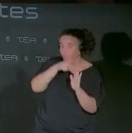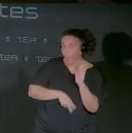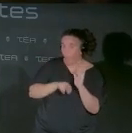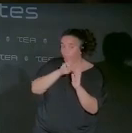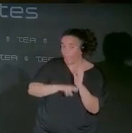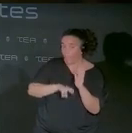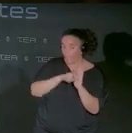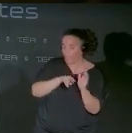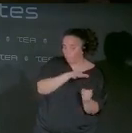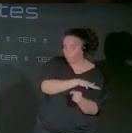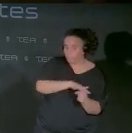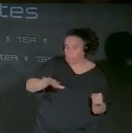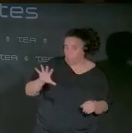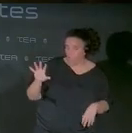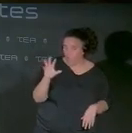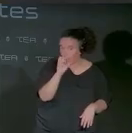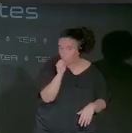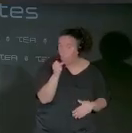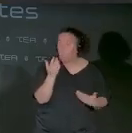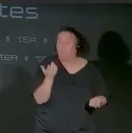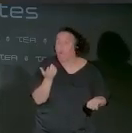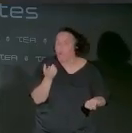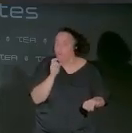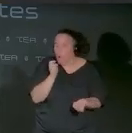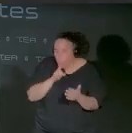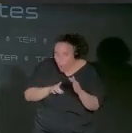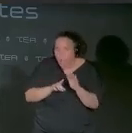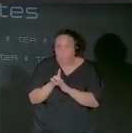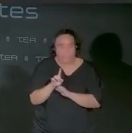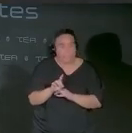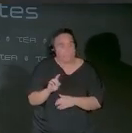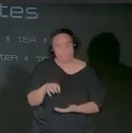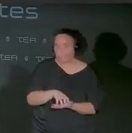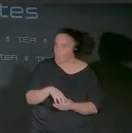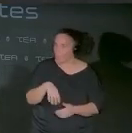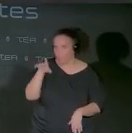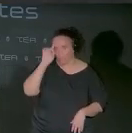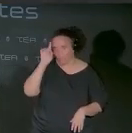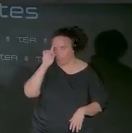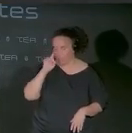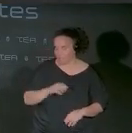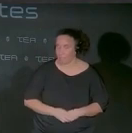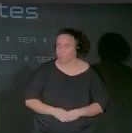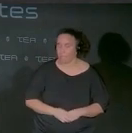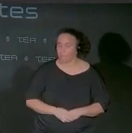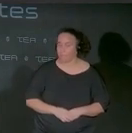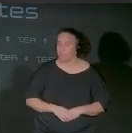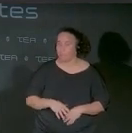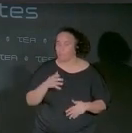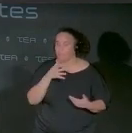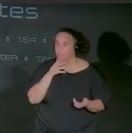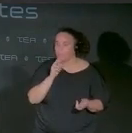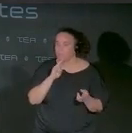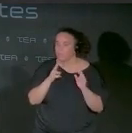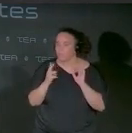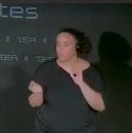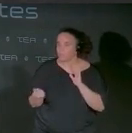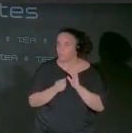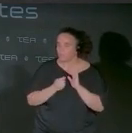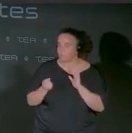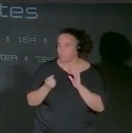Add to that real quick. Generative AI, there's nothing dangerous around the copyright stuff, as long as you train it on your own